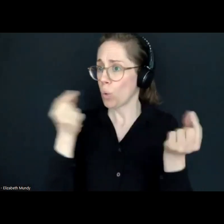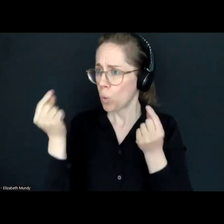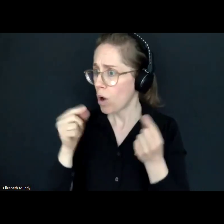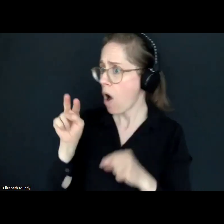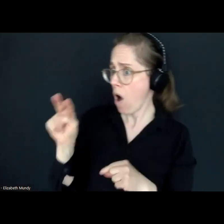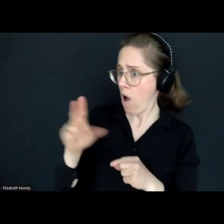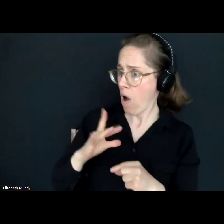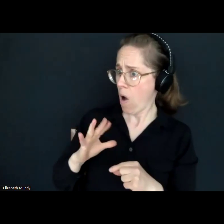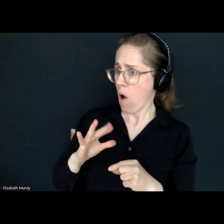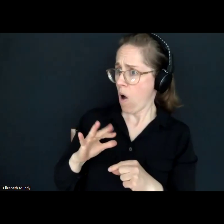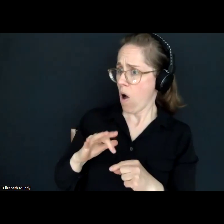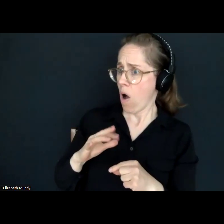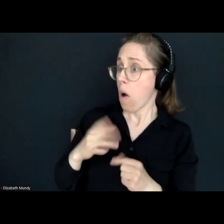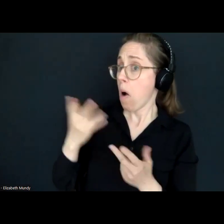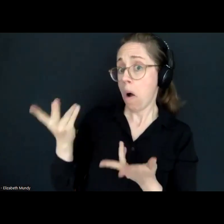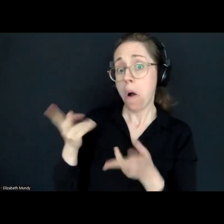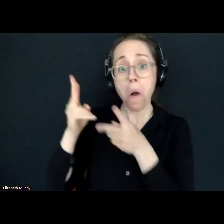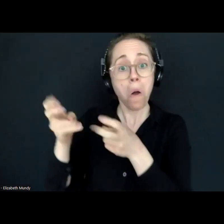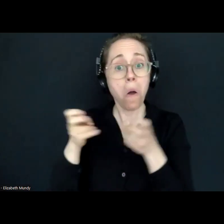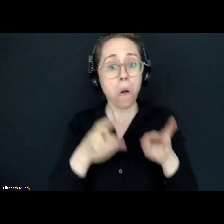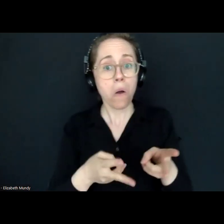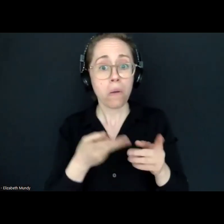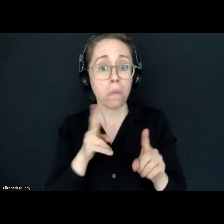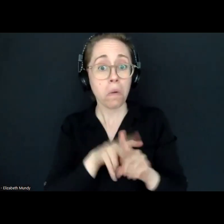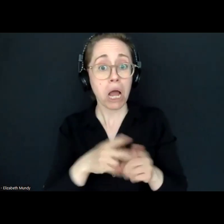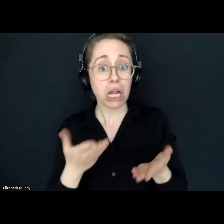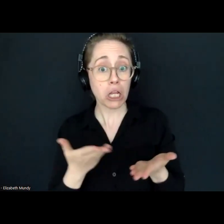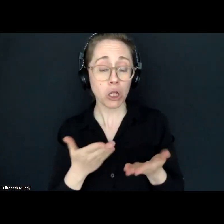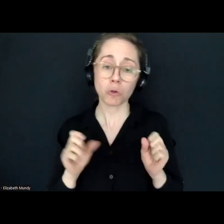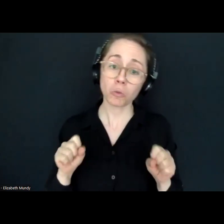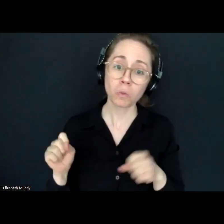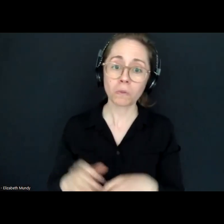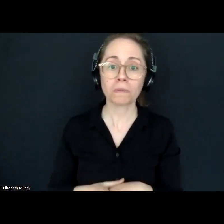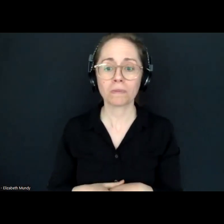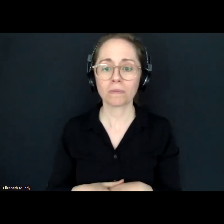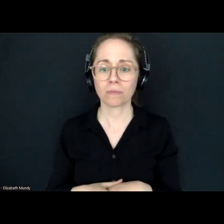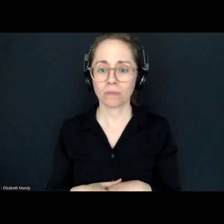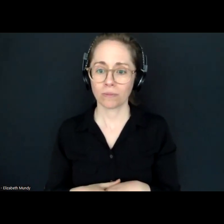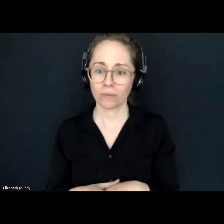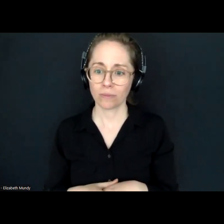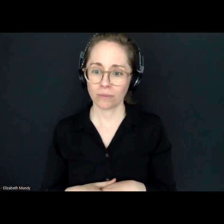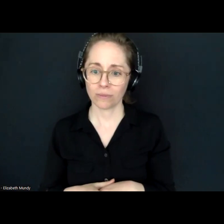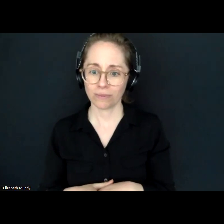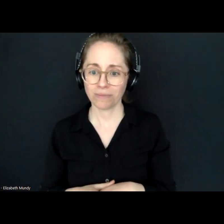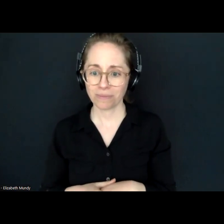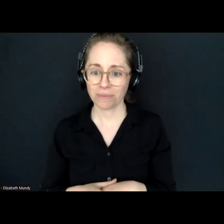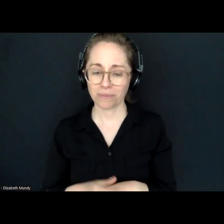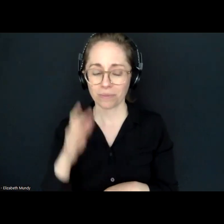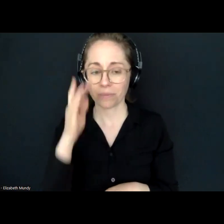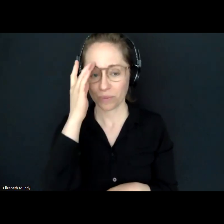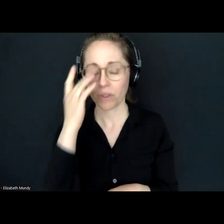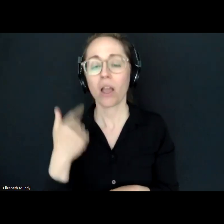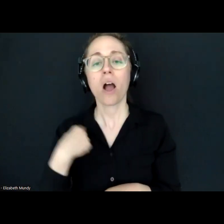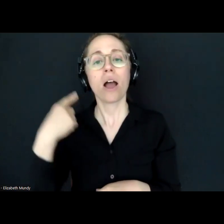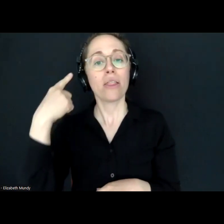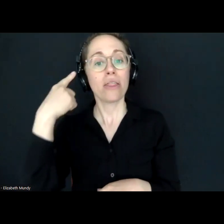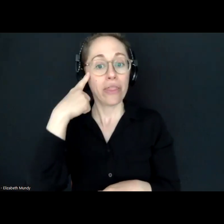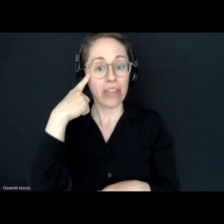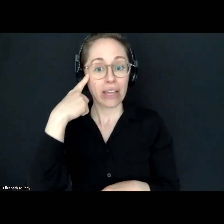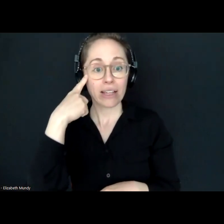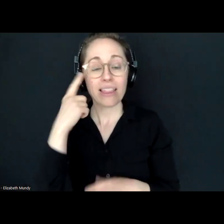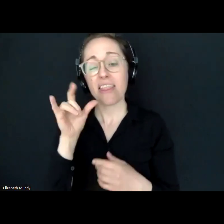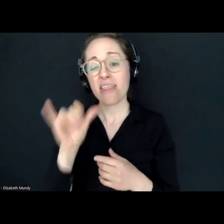at here. I think we'd welcome kind of, I know we've had some conversations about this, but I think that would be another thing to kind of